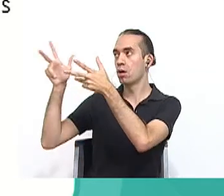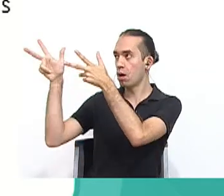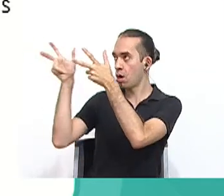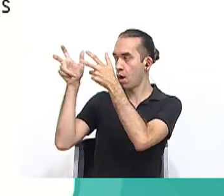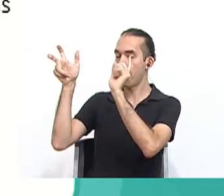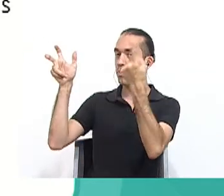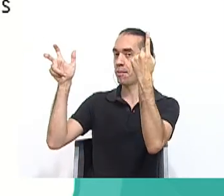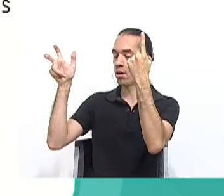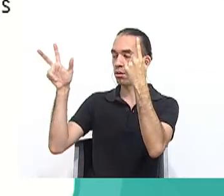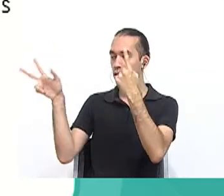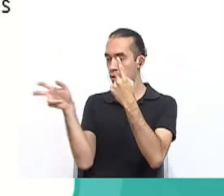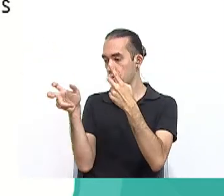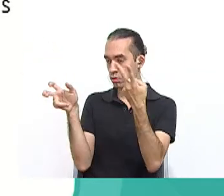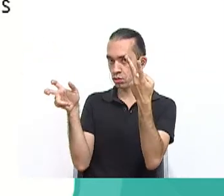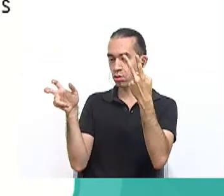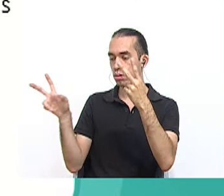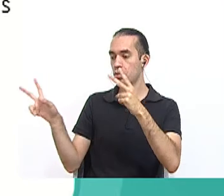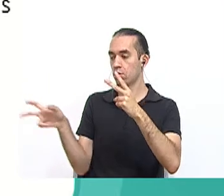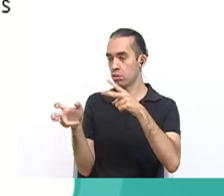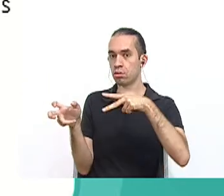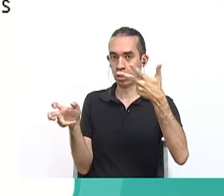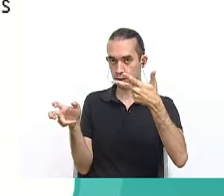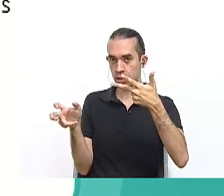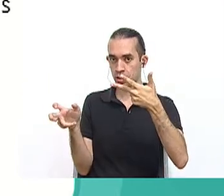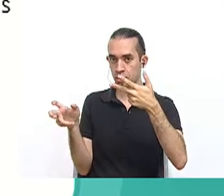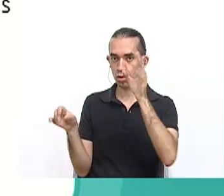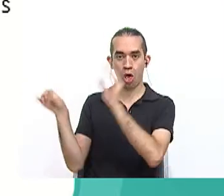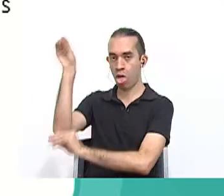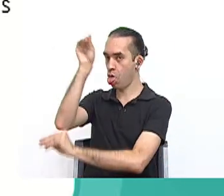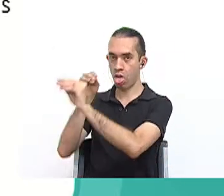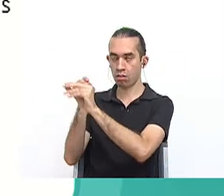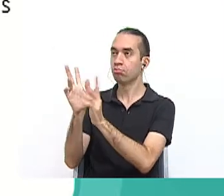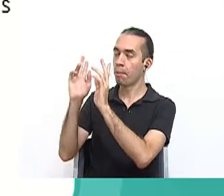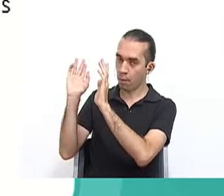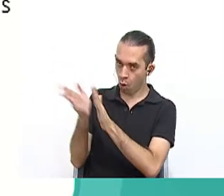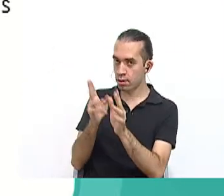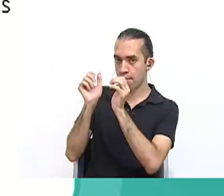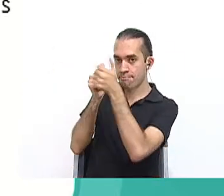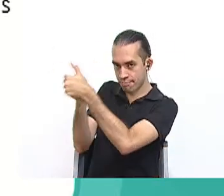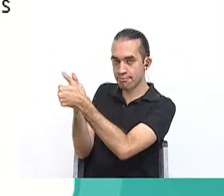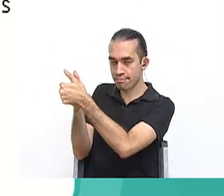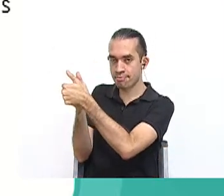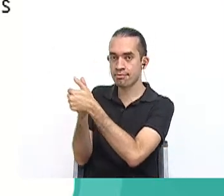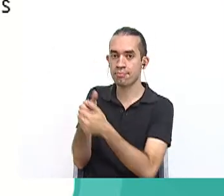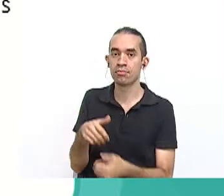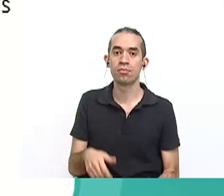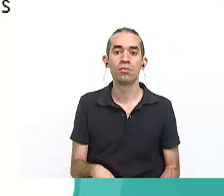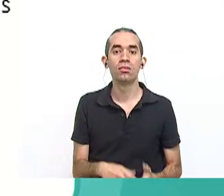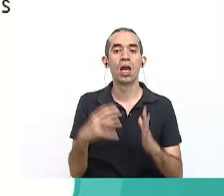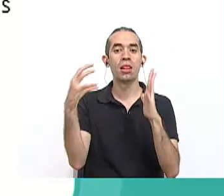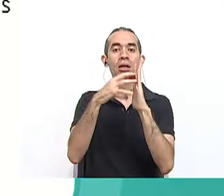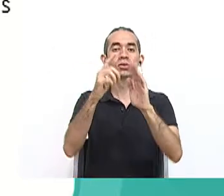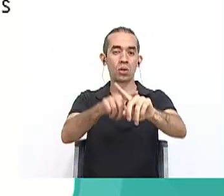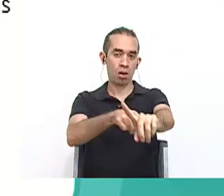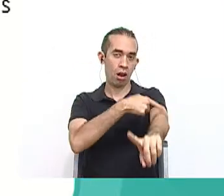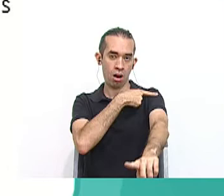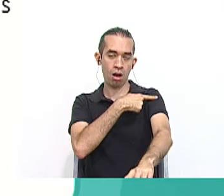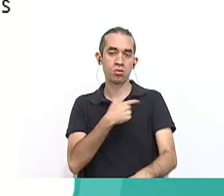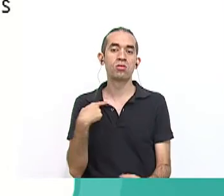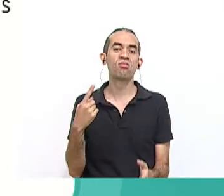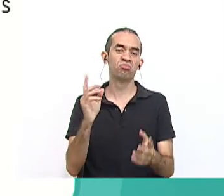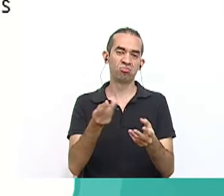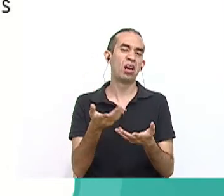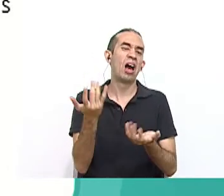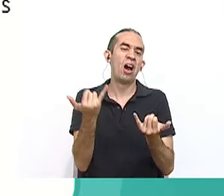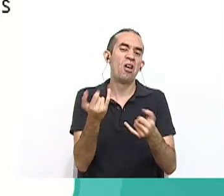before information for question number 3. So that is something important. This time, since the text is a little longer, I'm going to give you